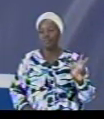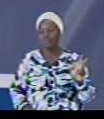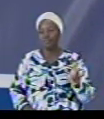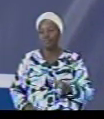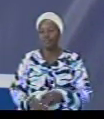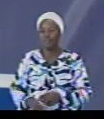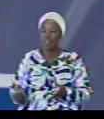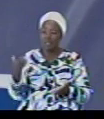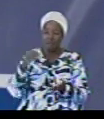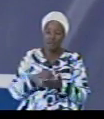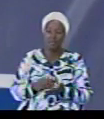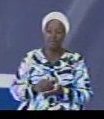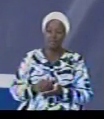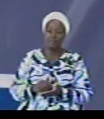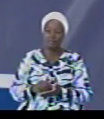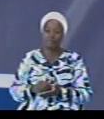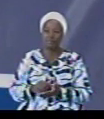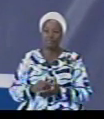+34 91 54 44 92 63. I come again.